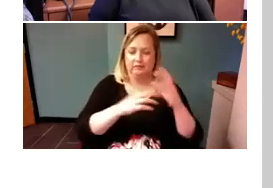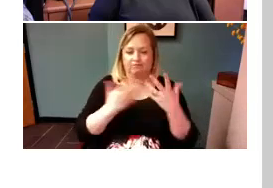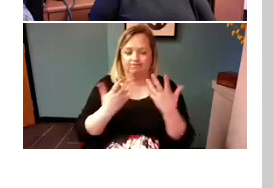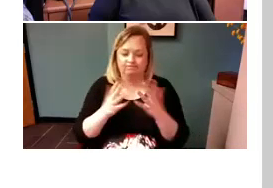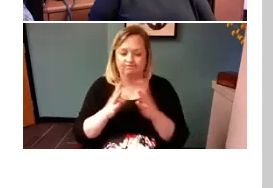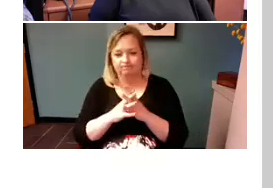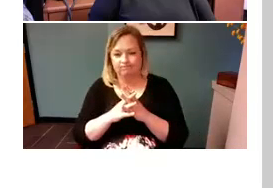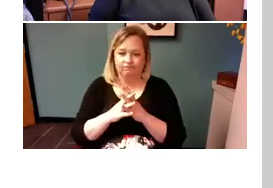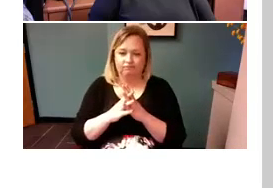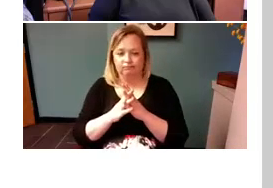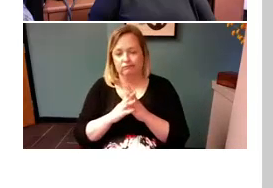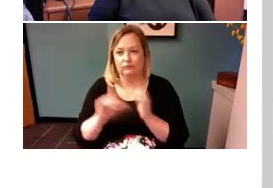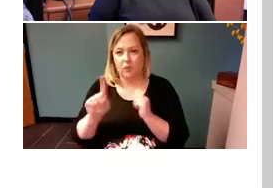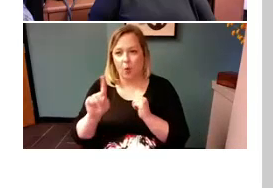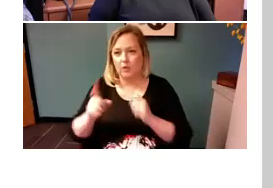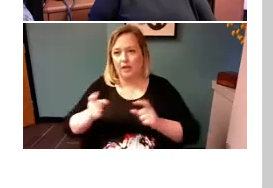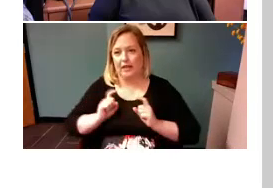Let's give me a moment.